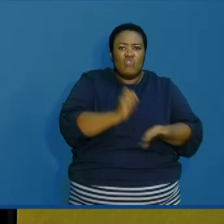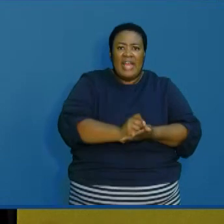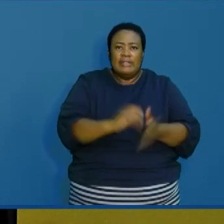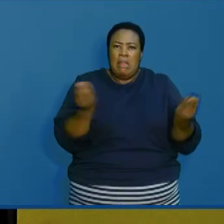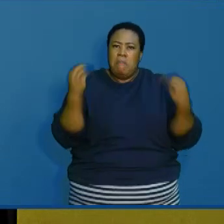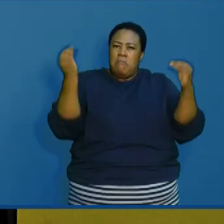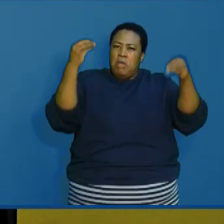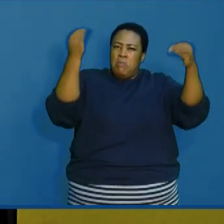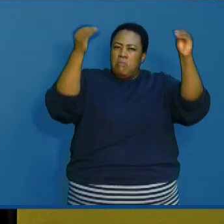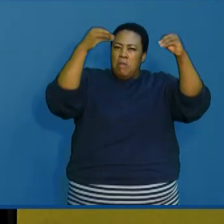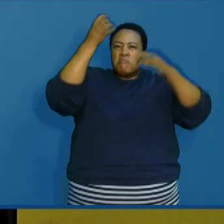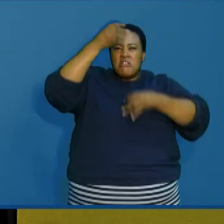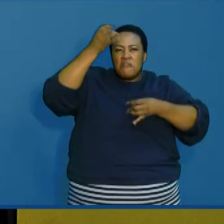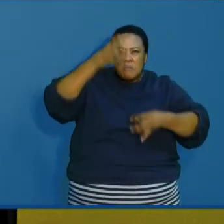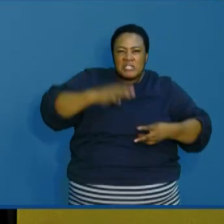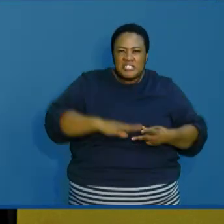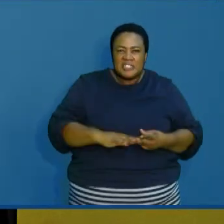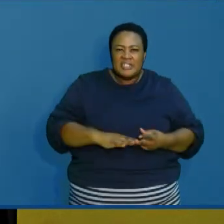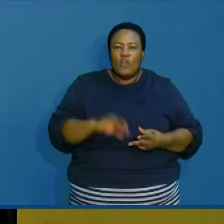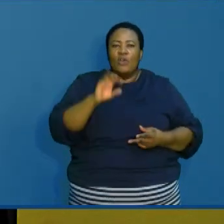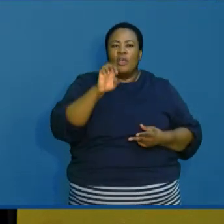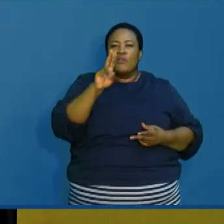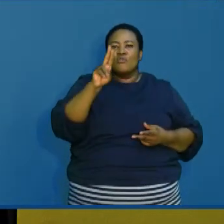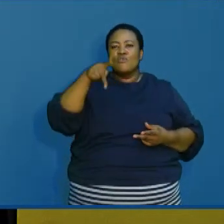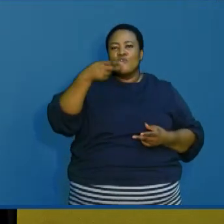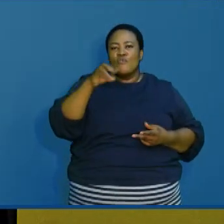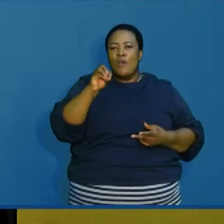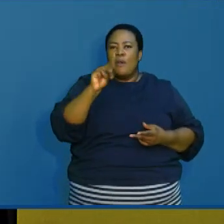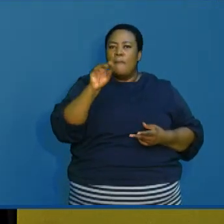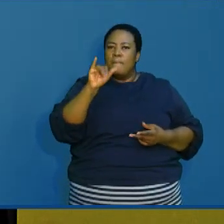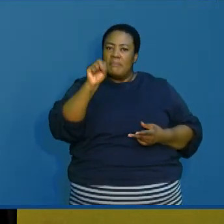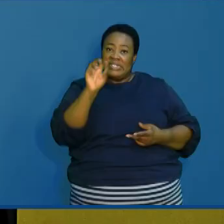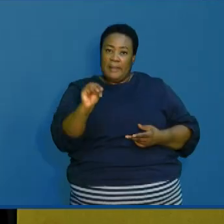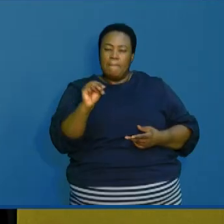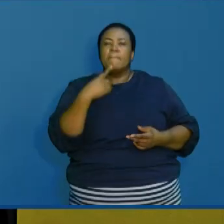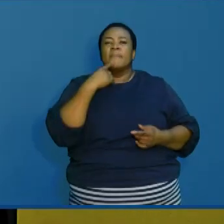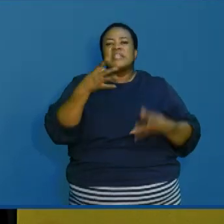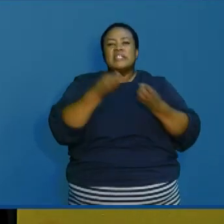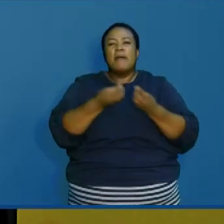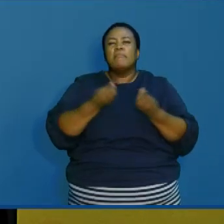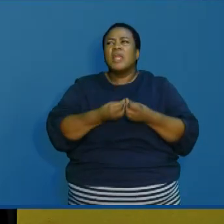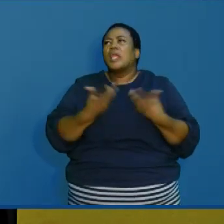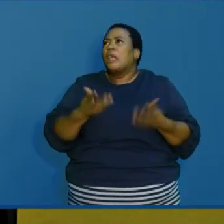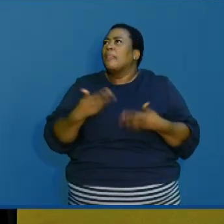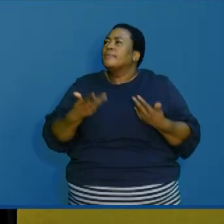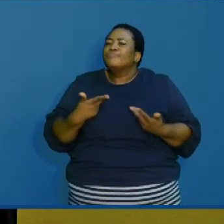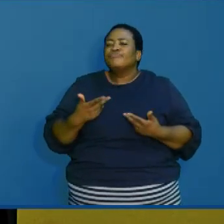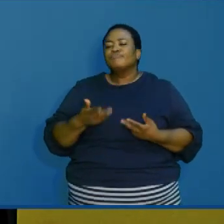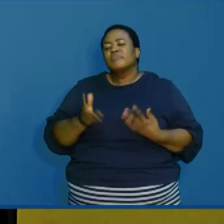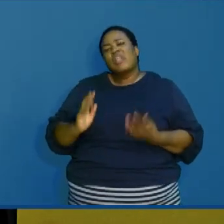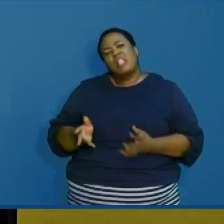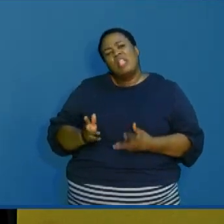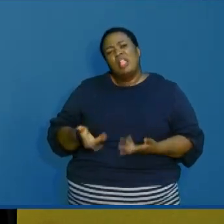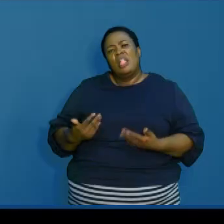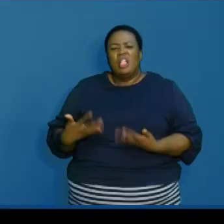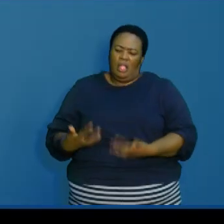given. Euphemism. It is when you say something in a much lighter tone than you